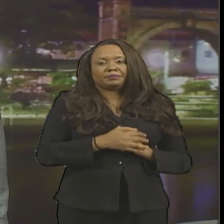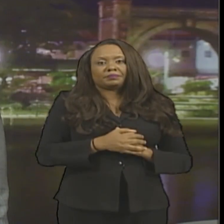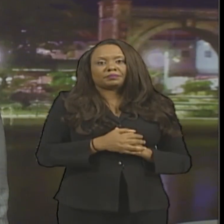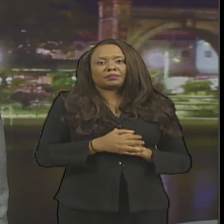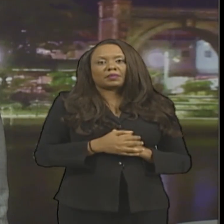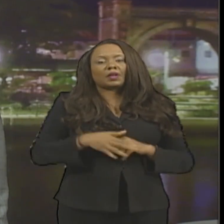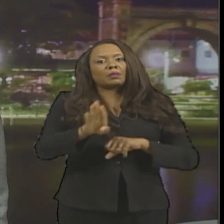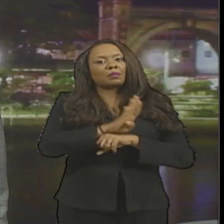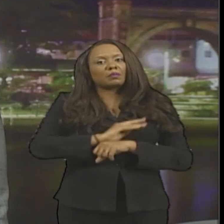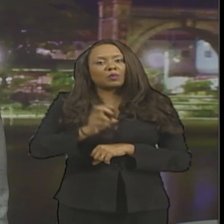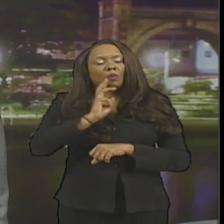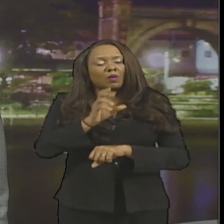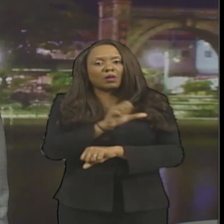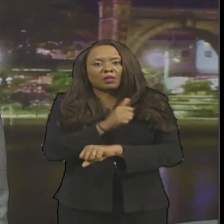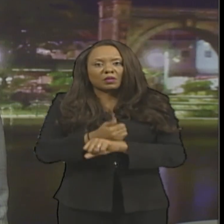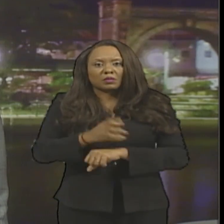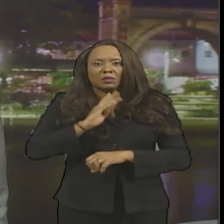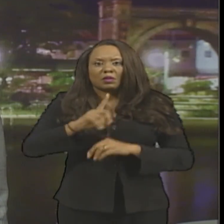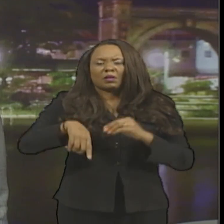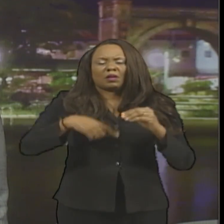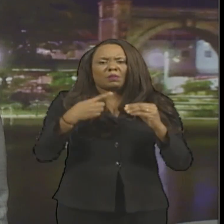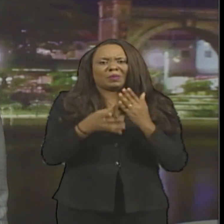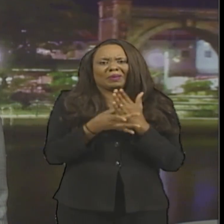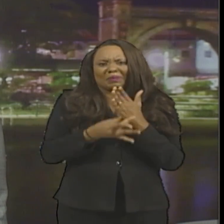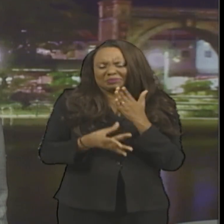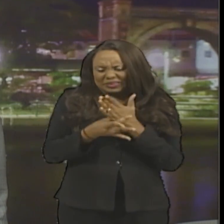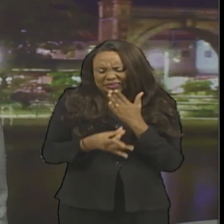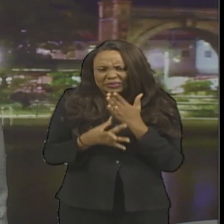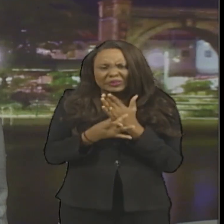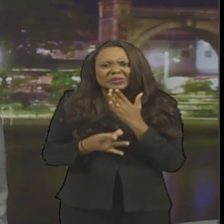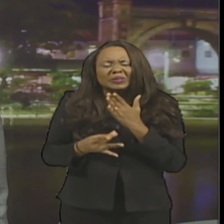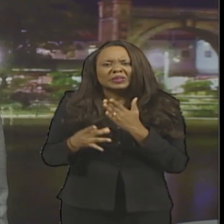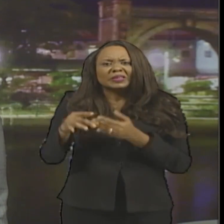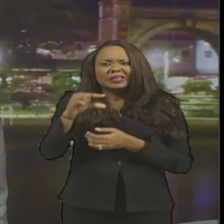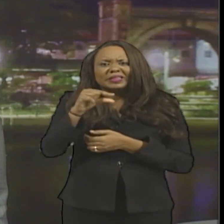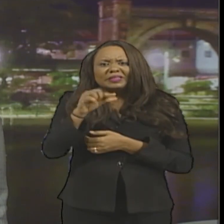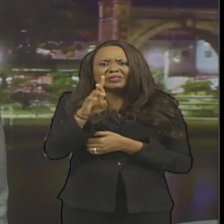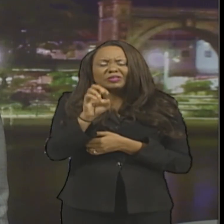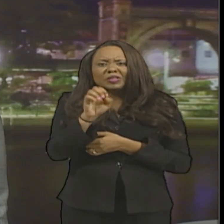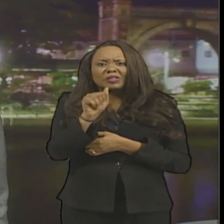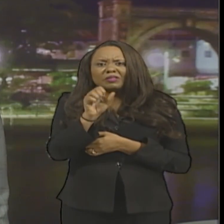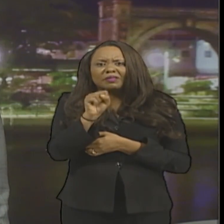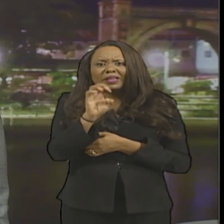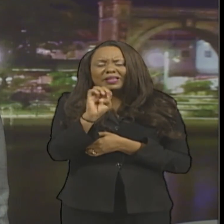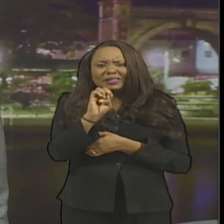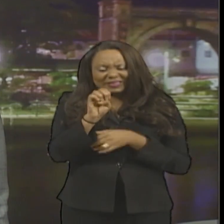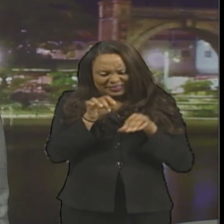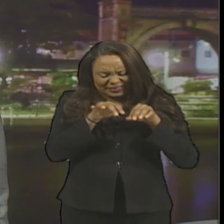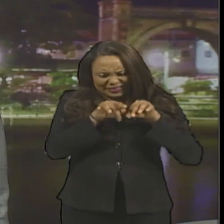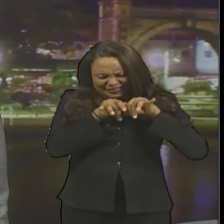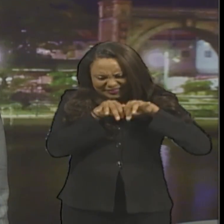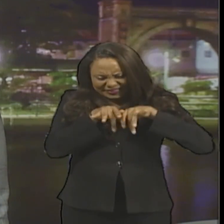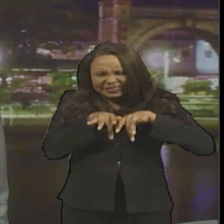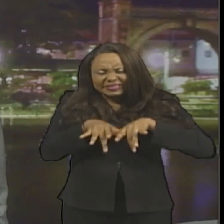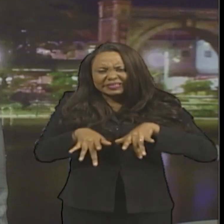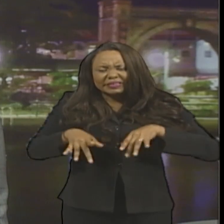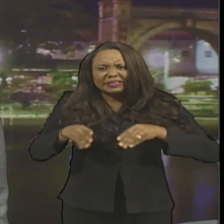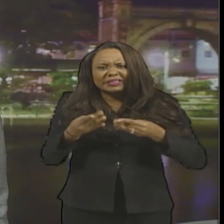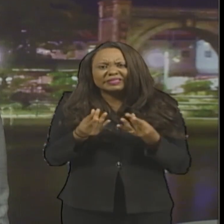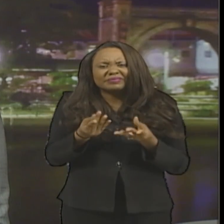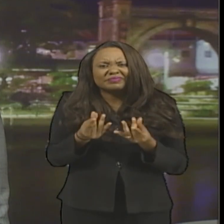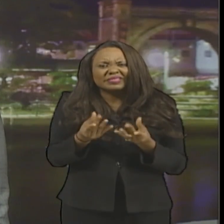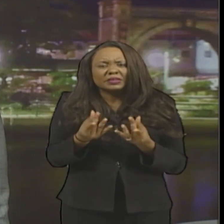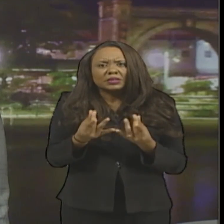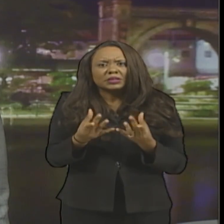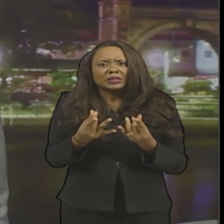of the Barbados Water Authority about the impact of fats, oils and grease or fogs on the sewer system, particularly on the south coast of the